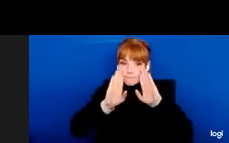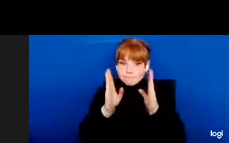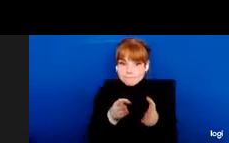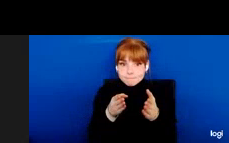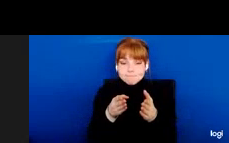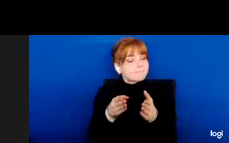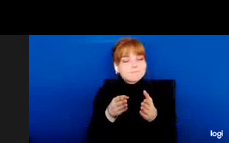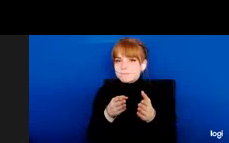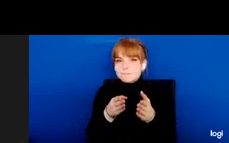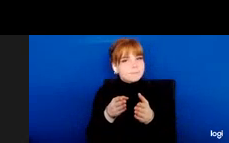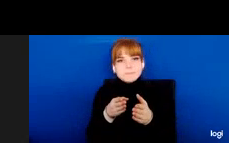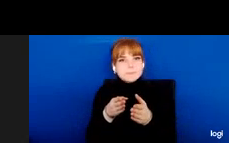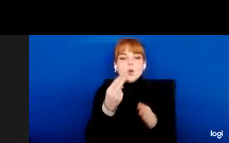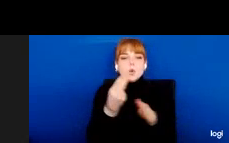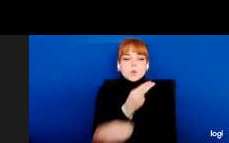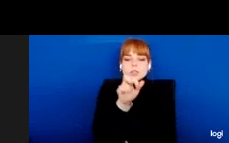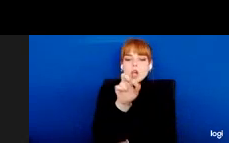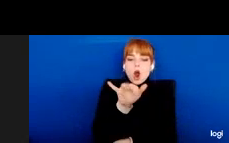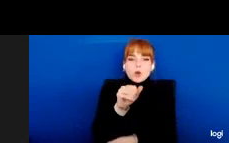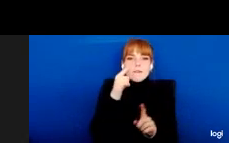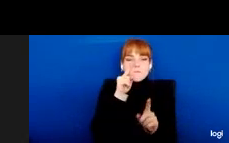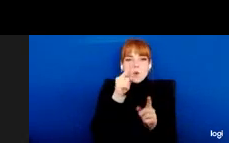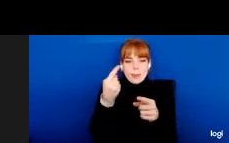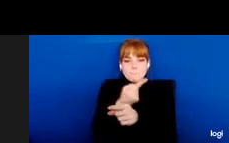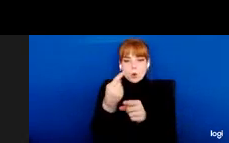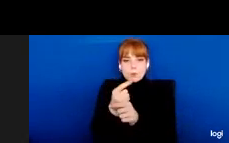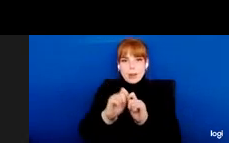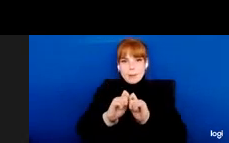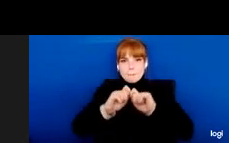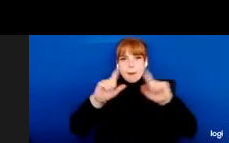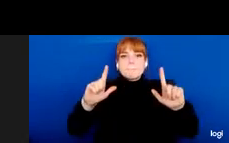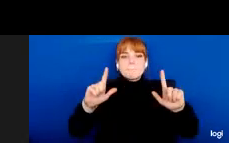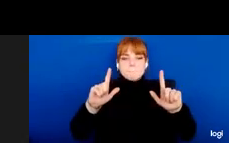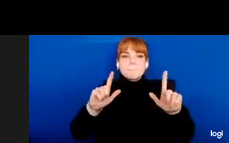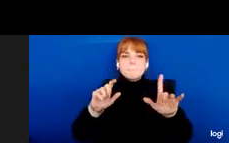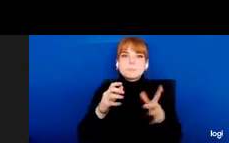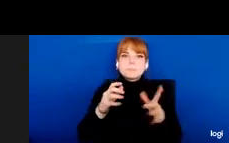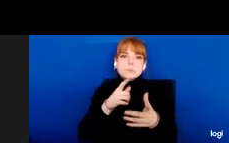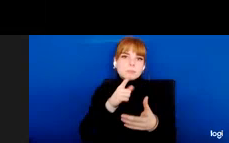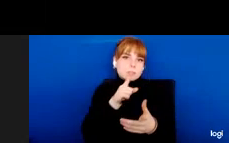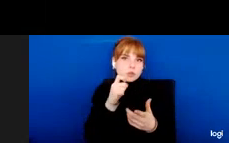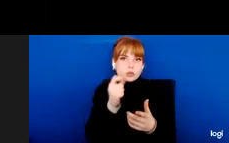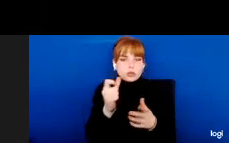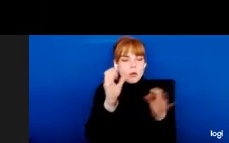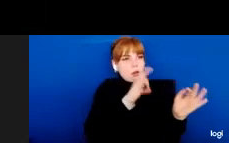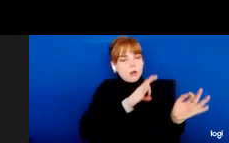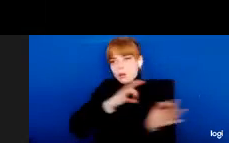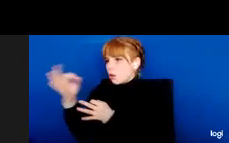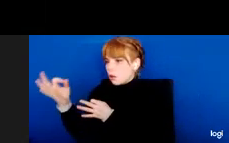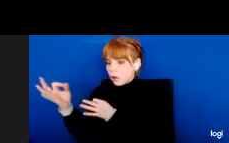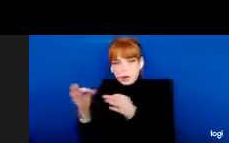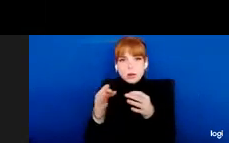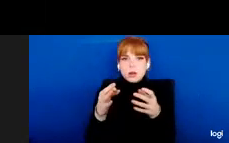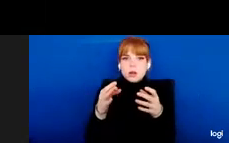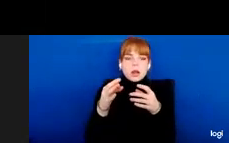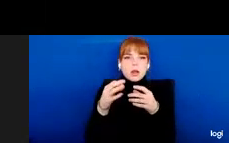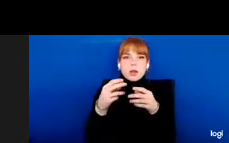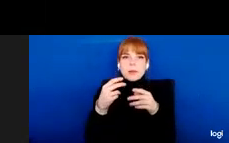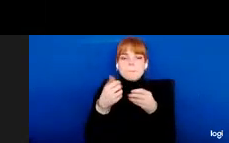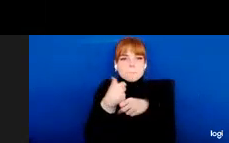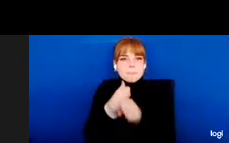them read at the appropriate time without that person losing where they are in the page. If you are building things that are